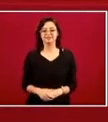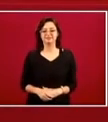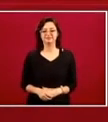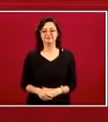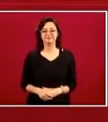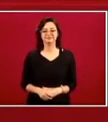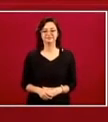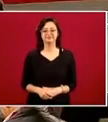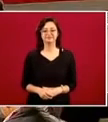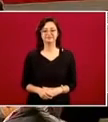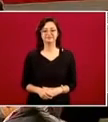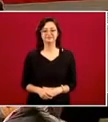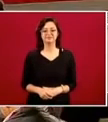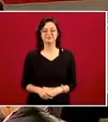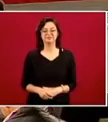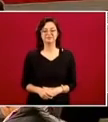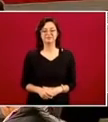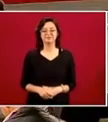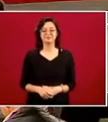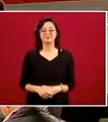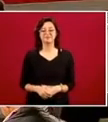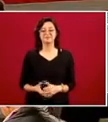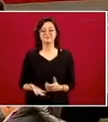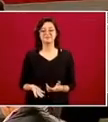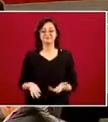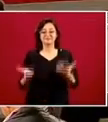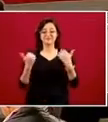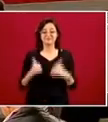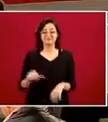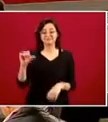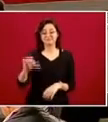National Wellbeing Institute, Alejandro Perez.